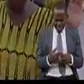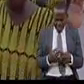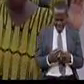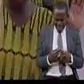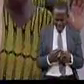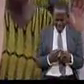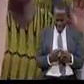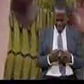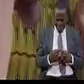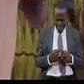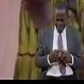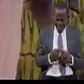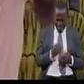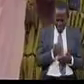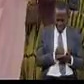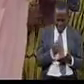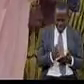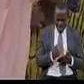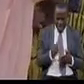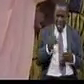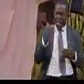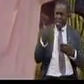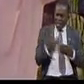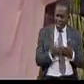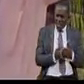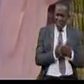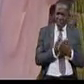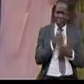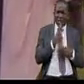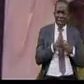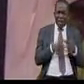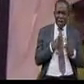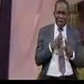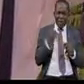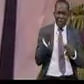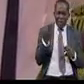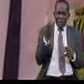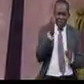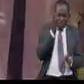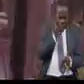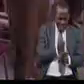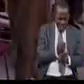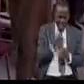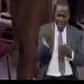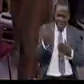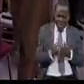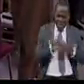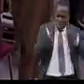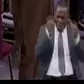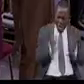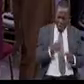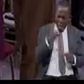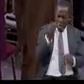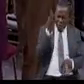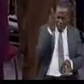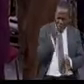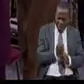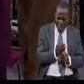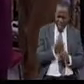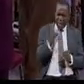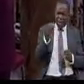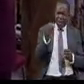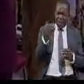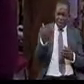A new kind of faith. New power of faith. New progress through